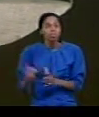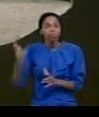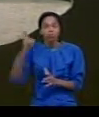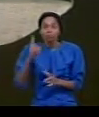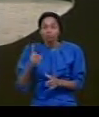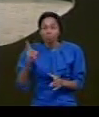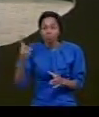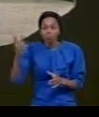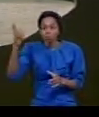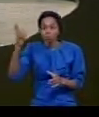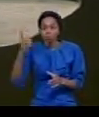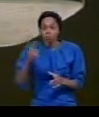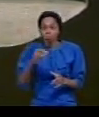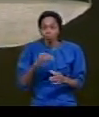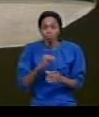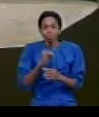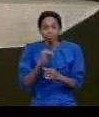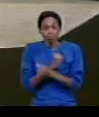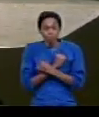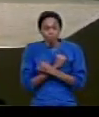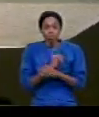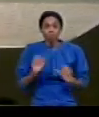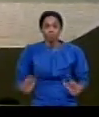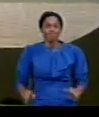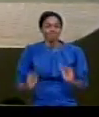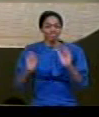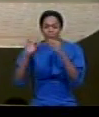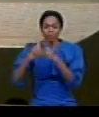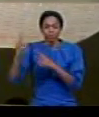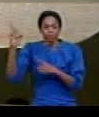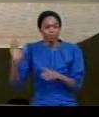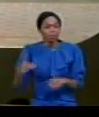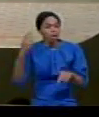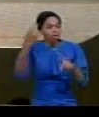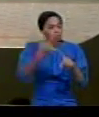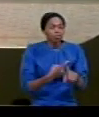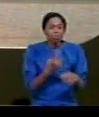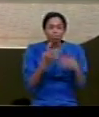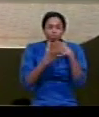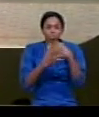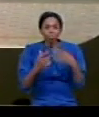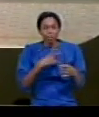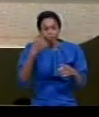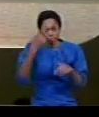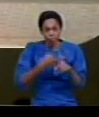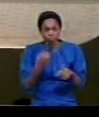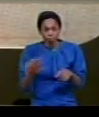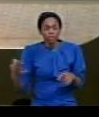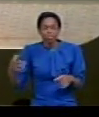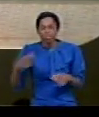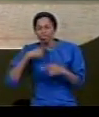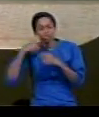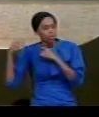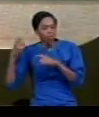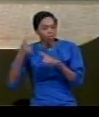wholeheartedly given to God, and from blood, and from things strangled, and from fornication, from which